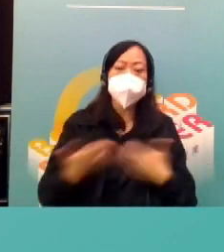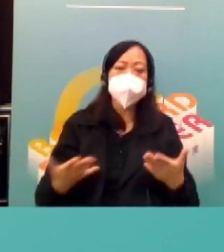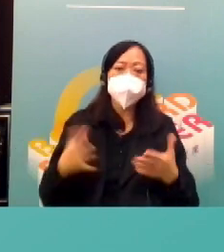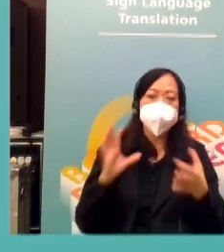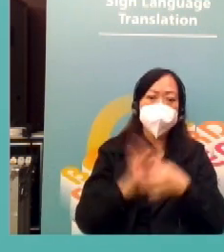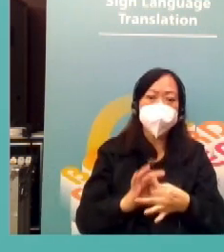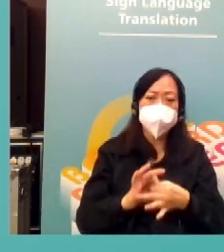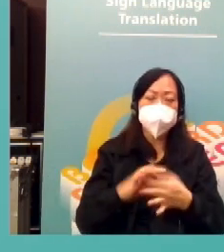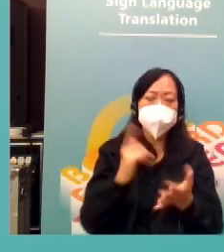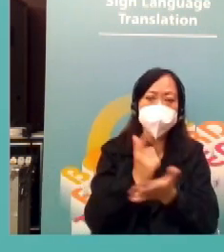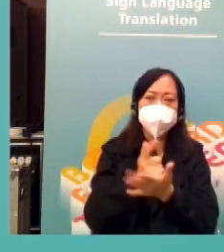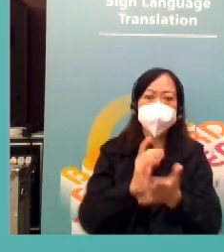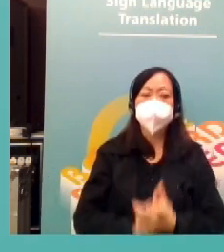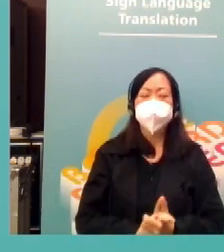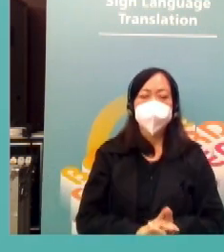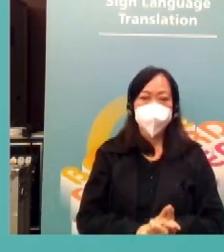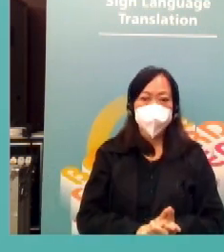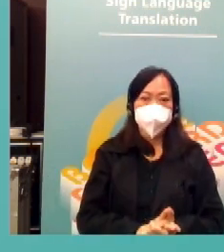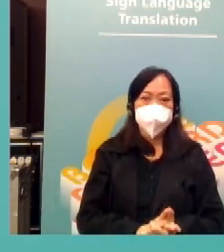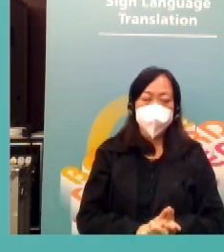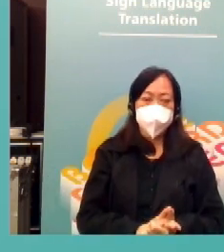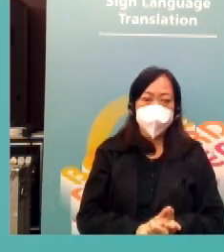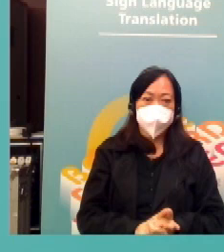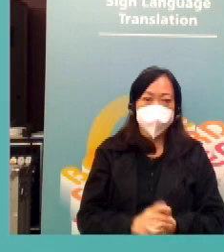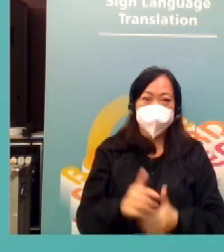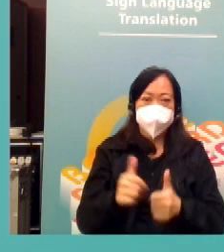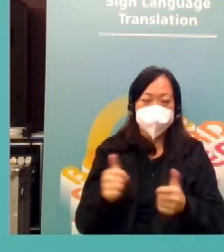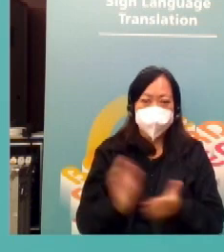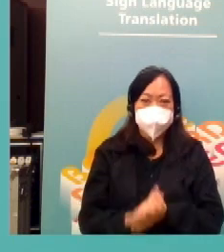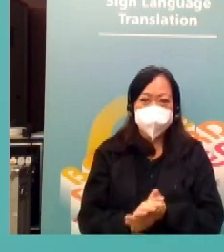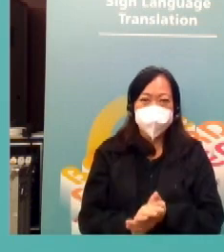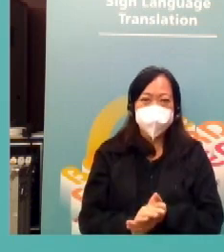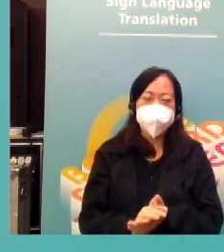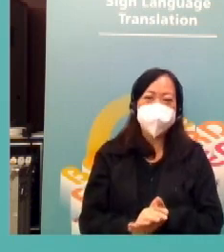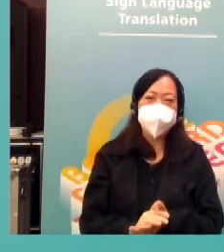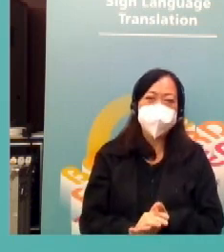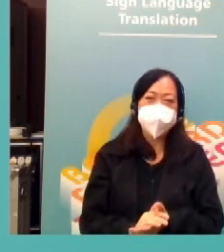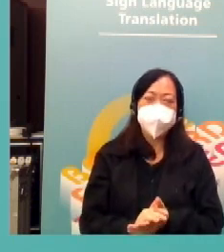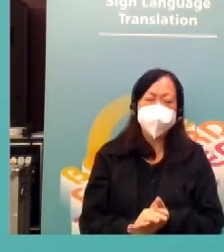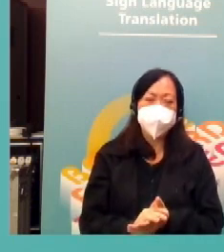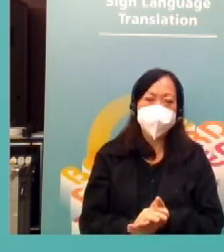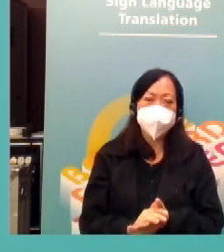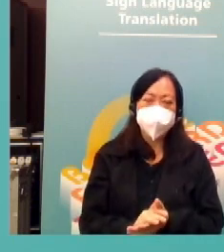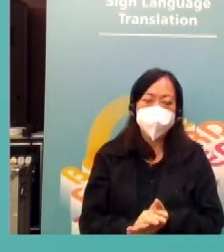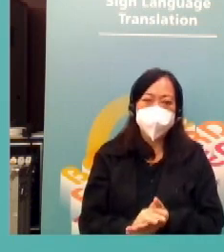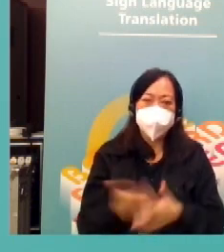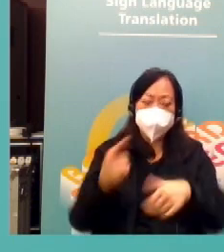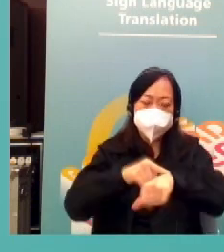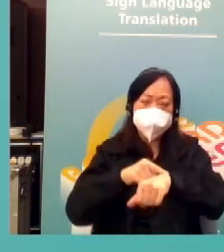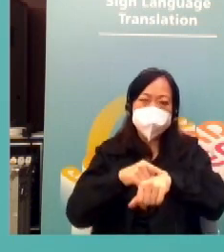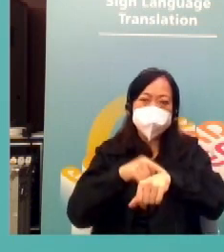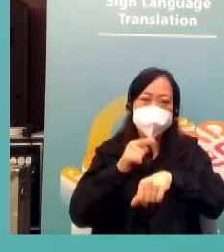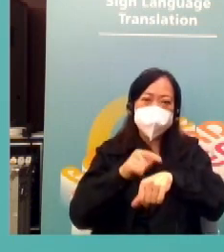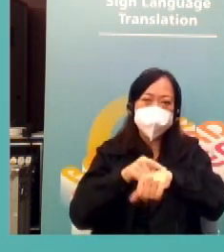Thanks. Thank you, Maggie. Very insightful comments for us. Because of time, I'm going to actually ask just a